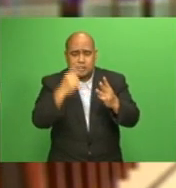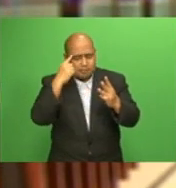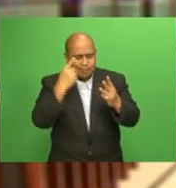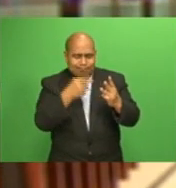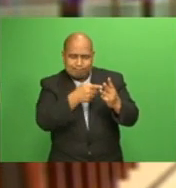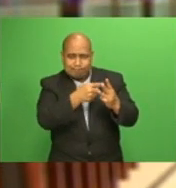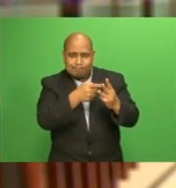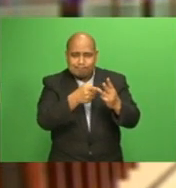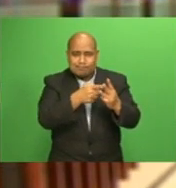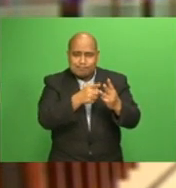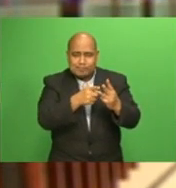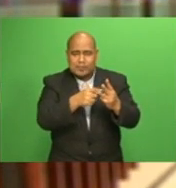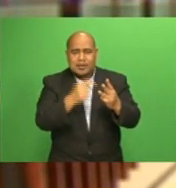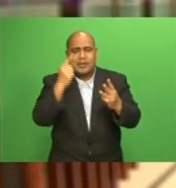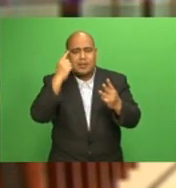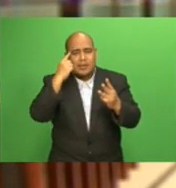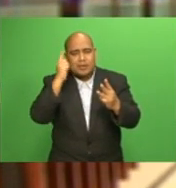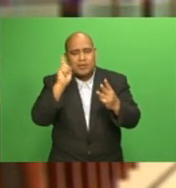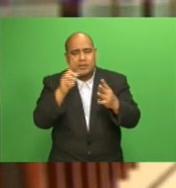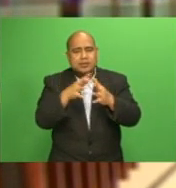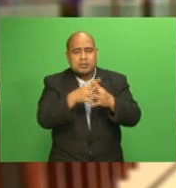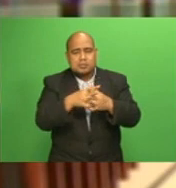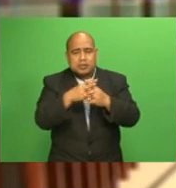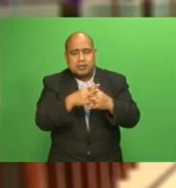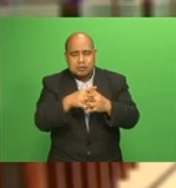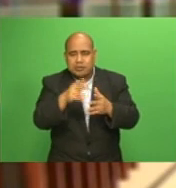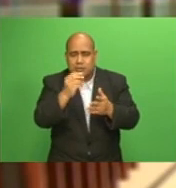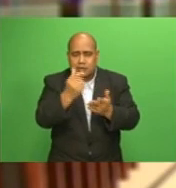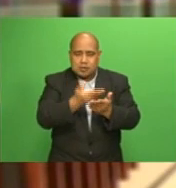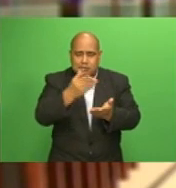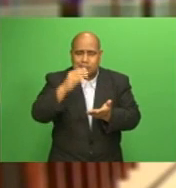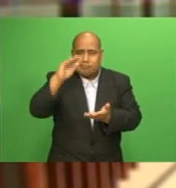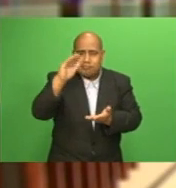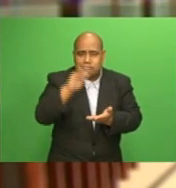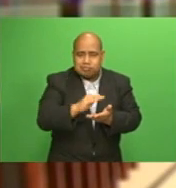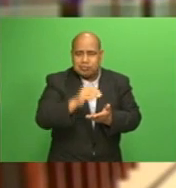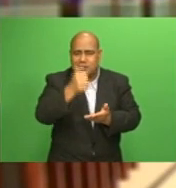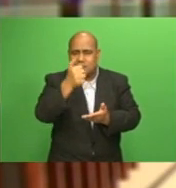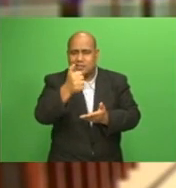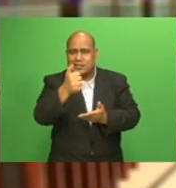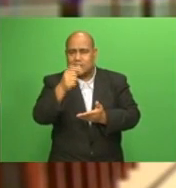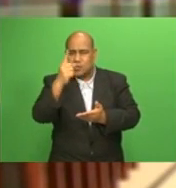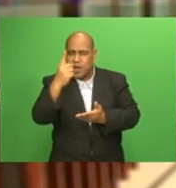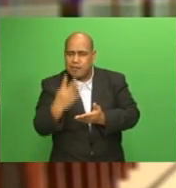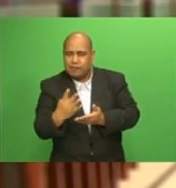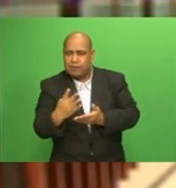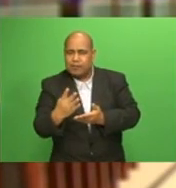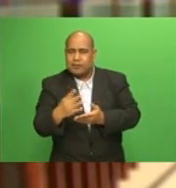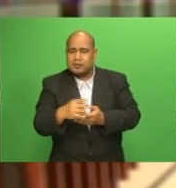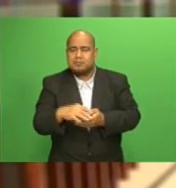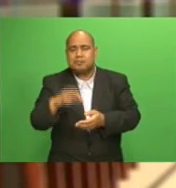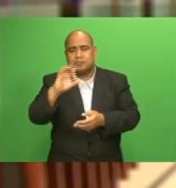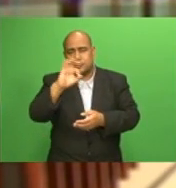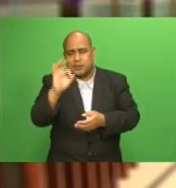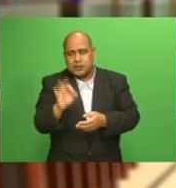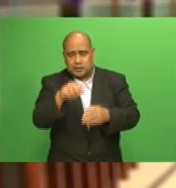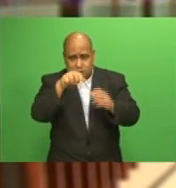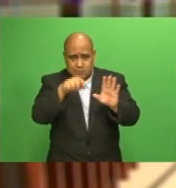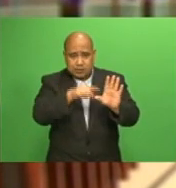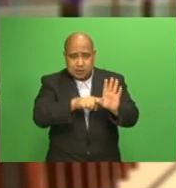projected the US economy would shrink by 6.5% this year. The unemployment rate is expected to decline from the